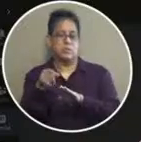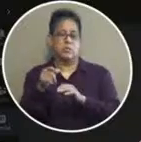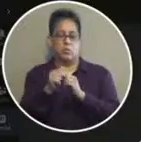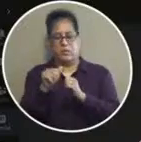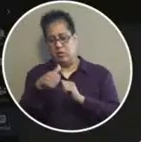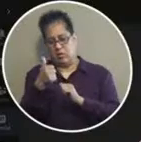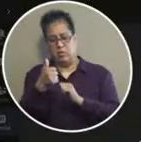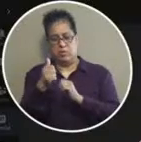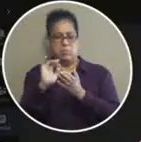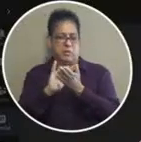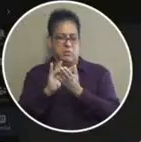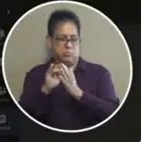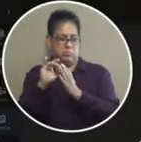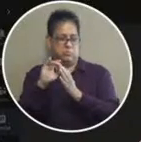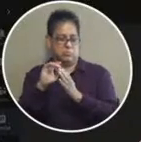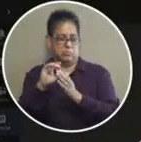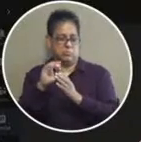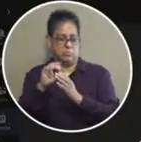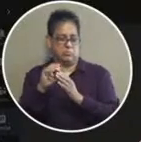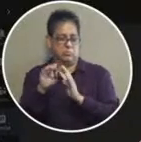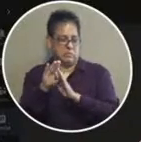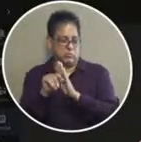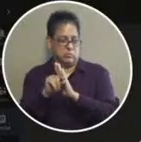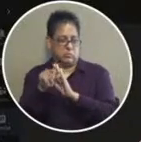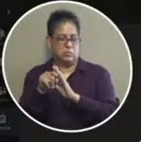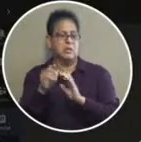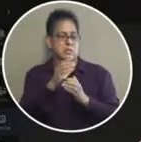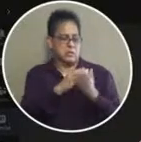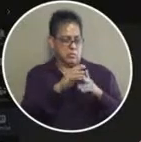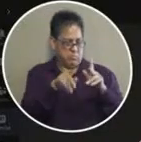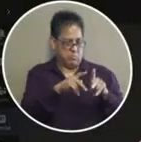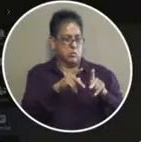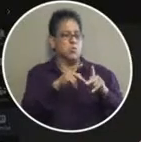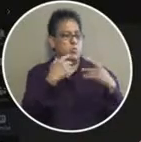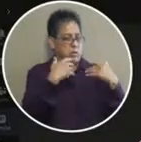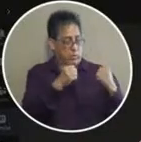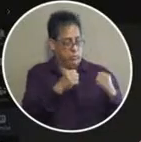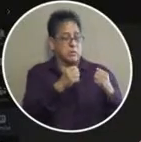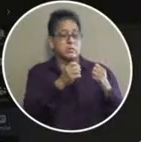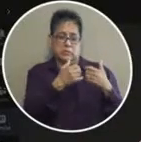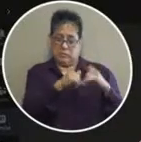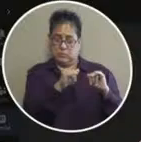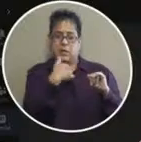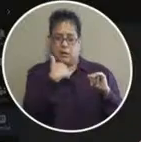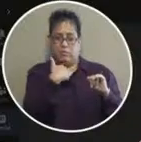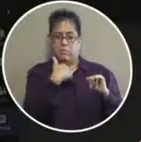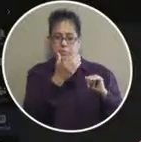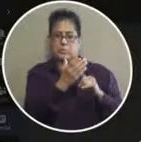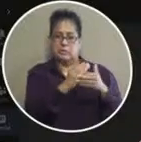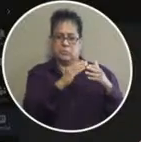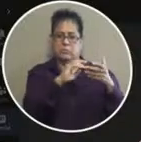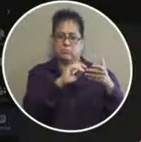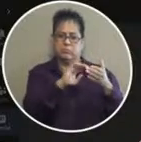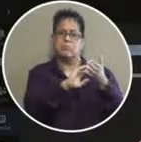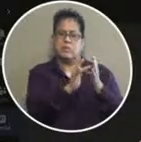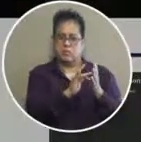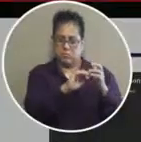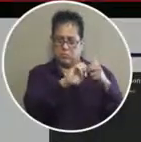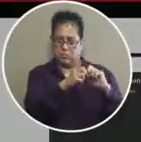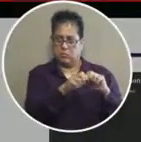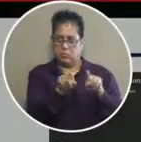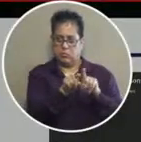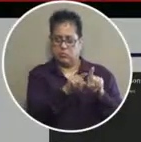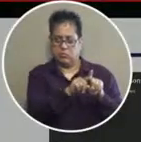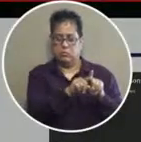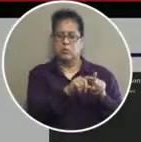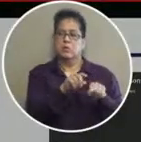underlying medical conditions, we have people that have recovered that has underlying health conditions as well. And I want to